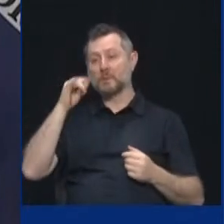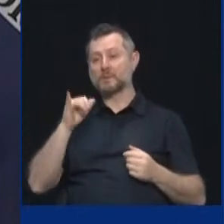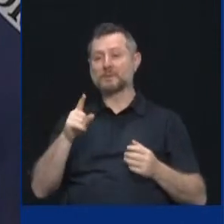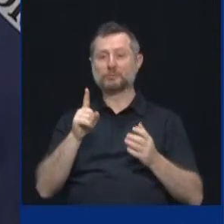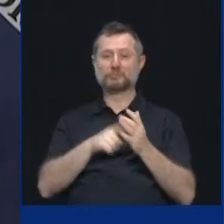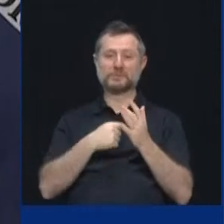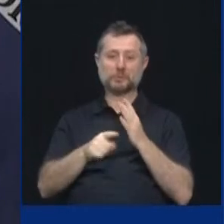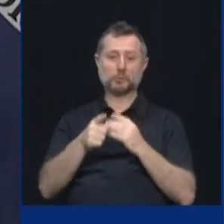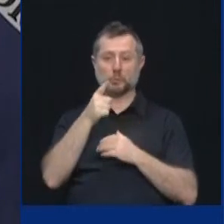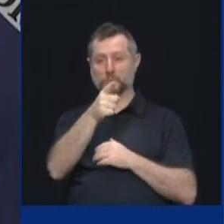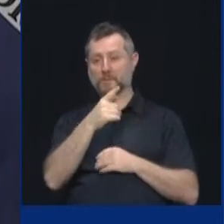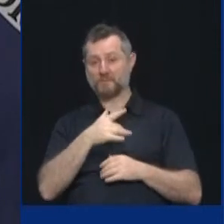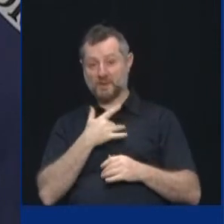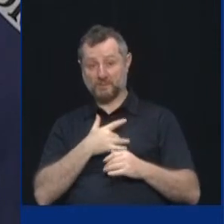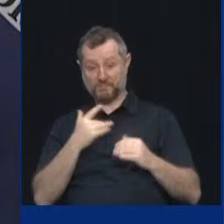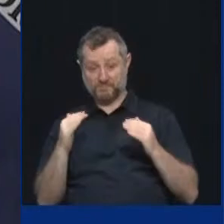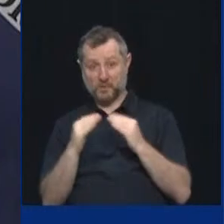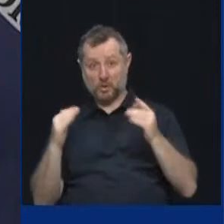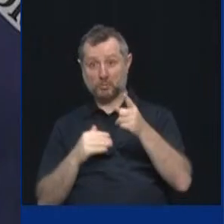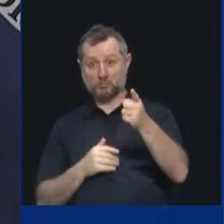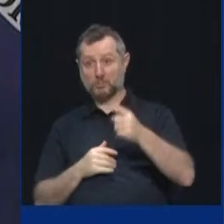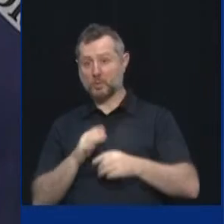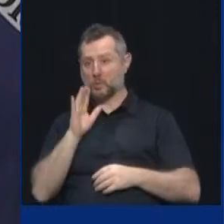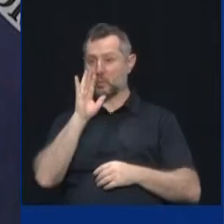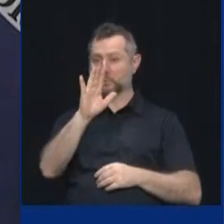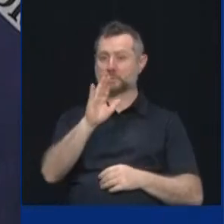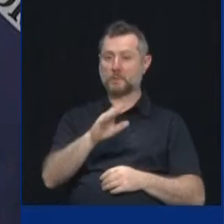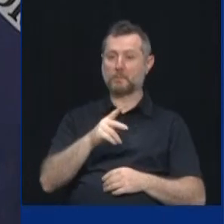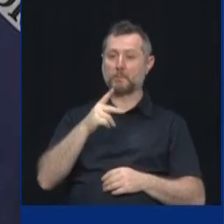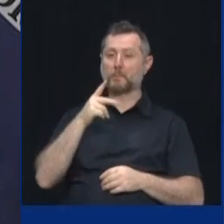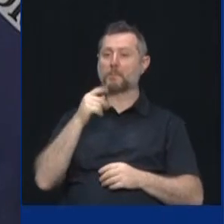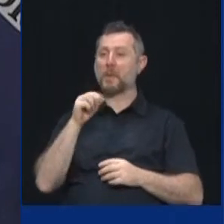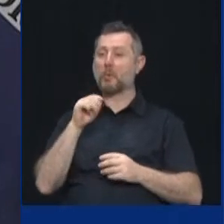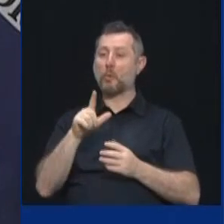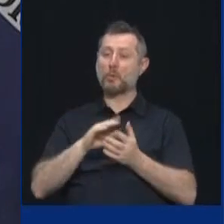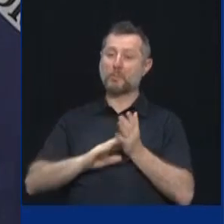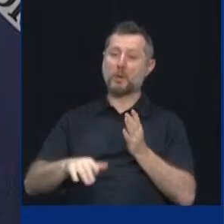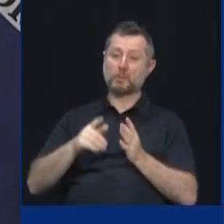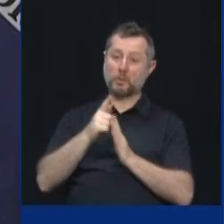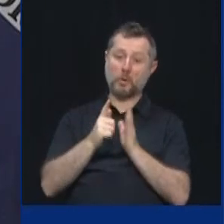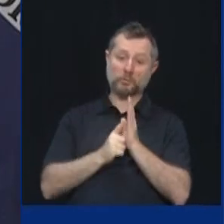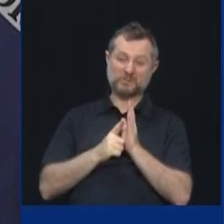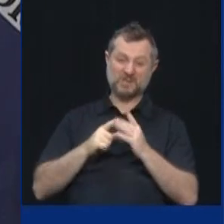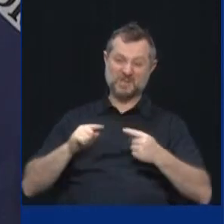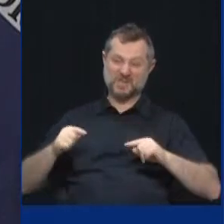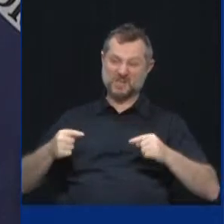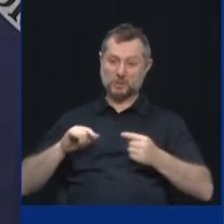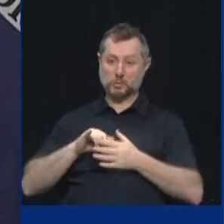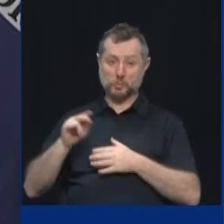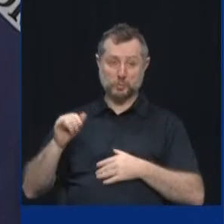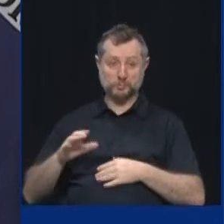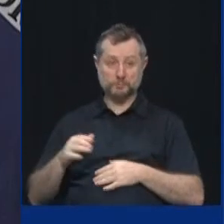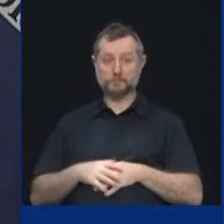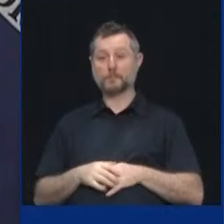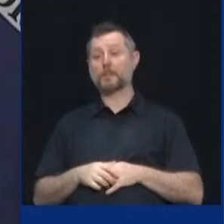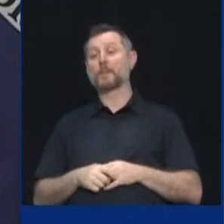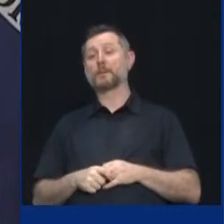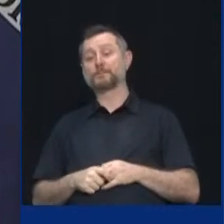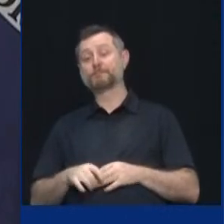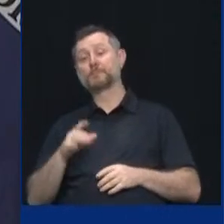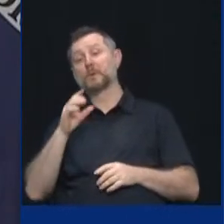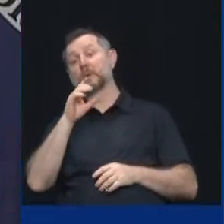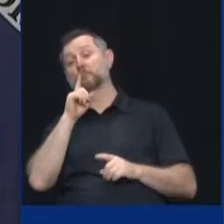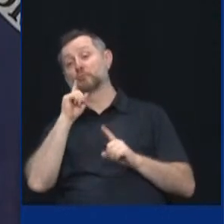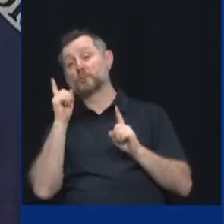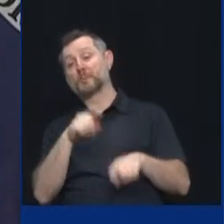to say that the parole laws, your parole laws, are the cause of the gun violence in New York City? Yeah. Short answer